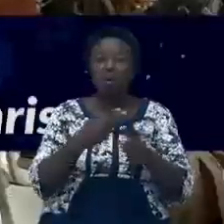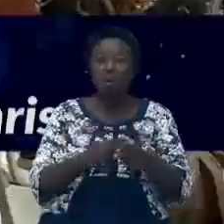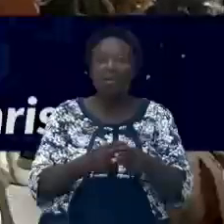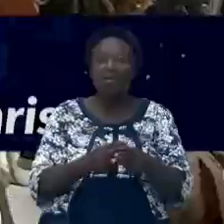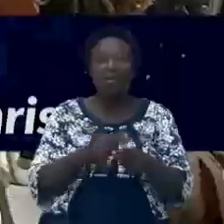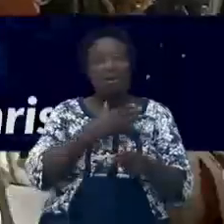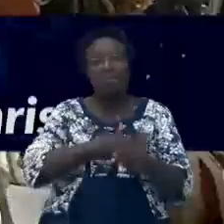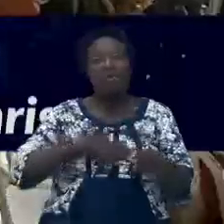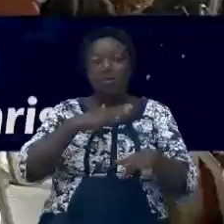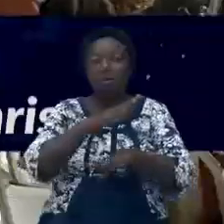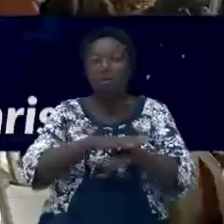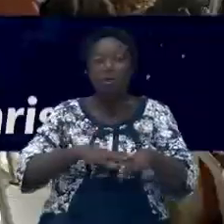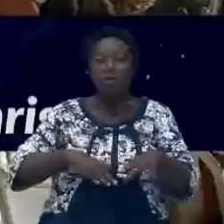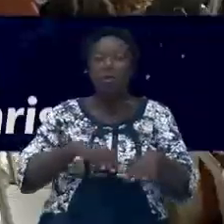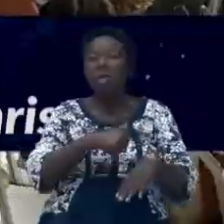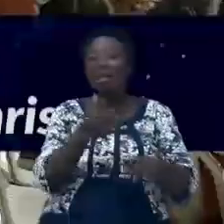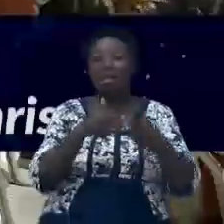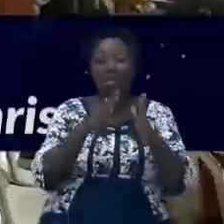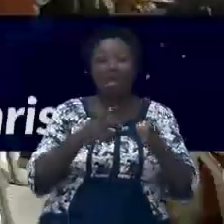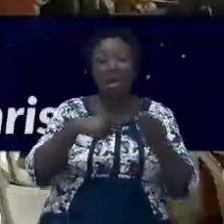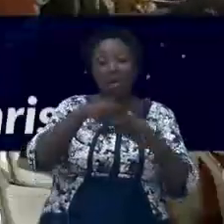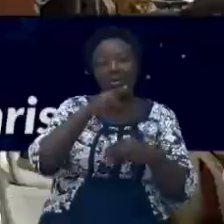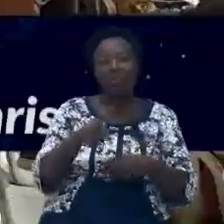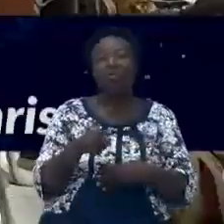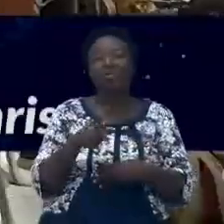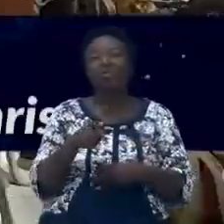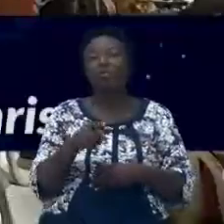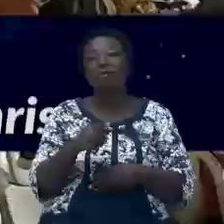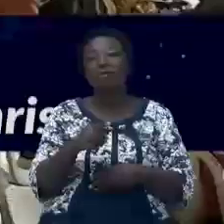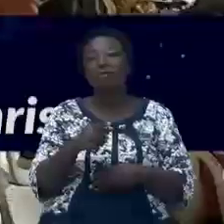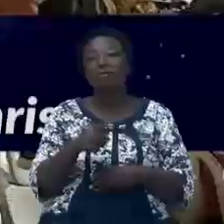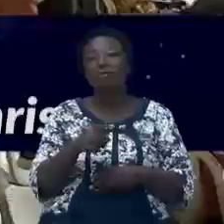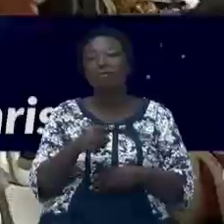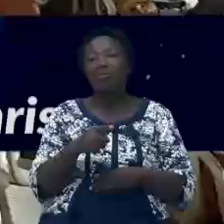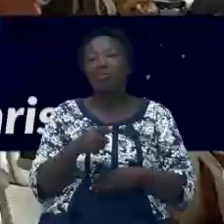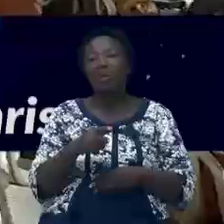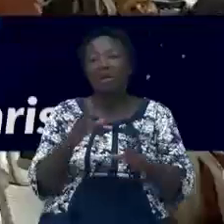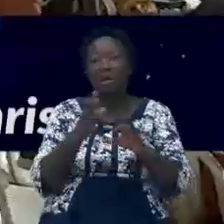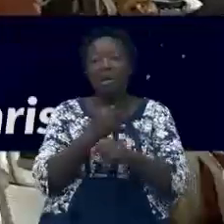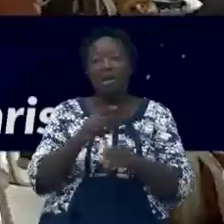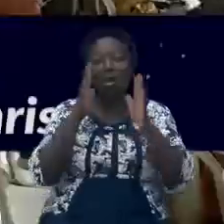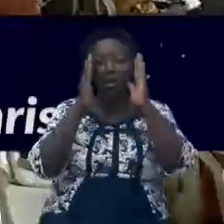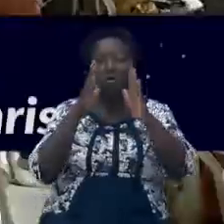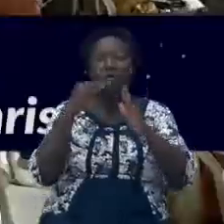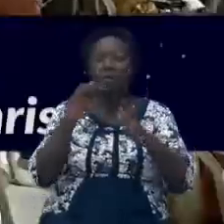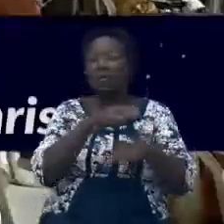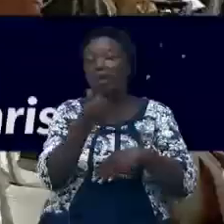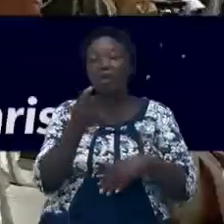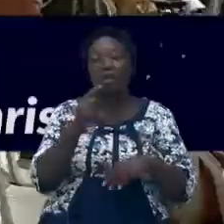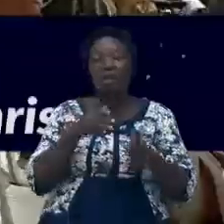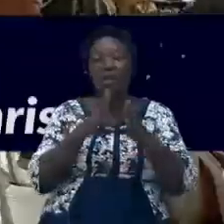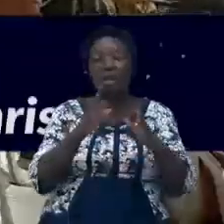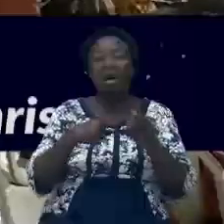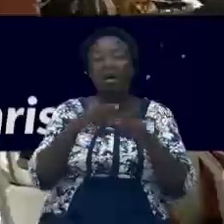too please call the attention of the councilors around you